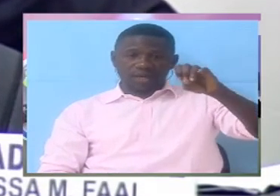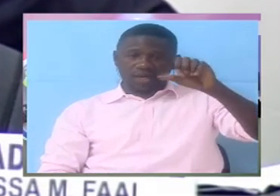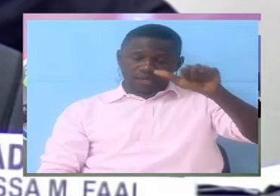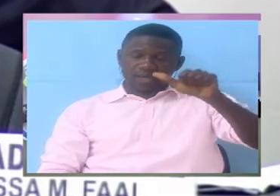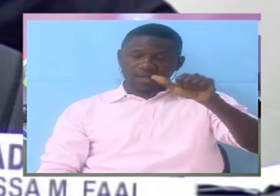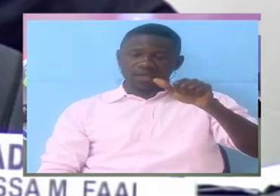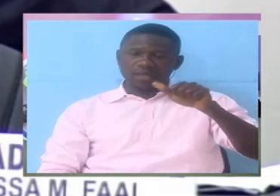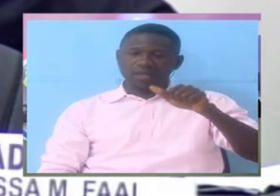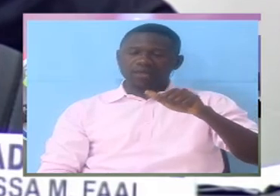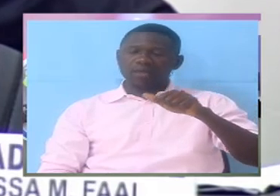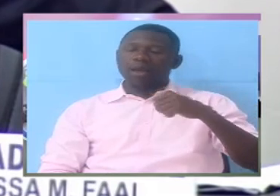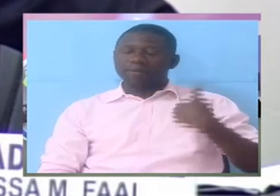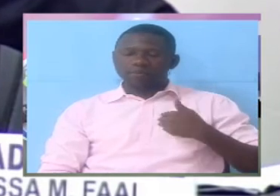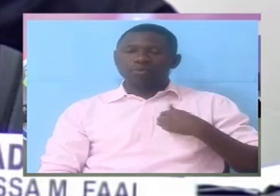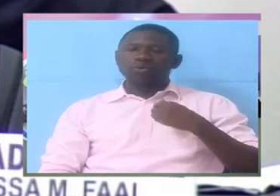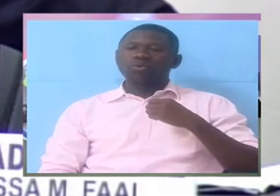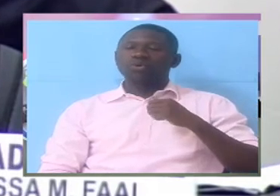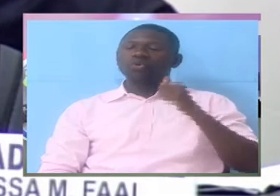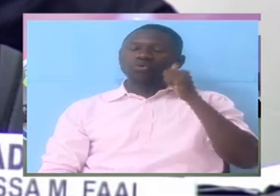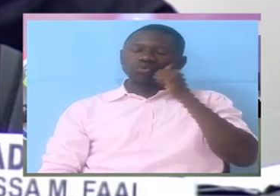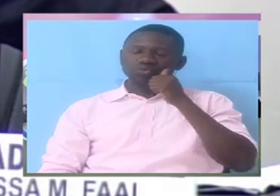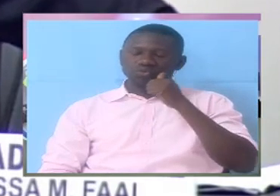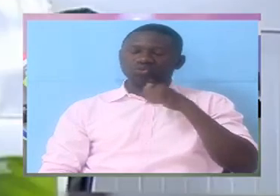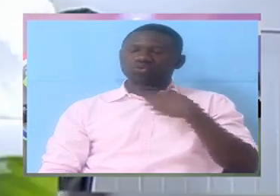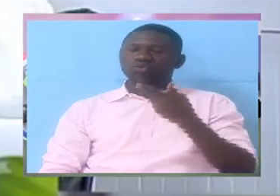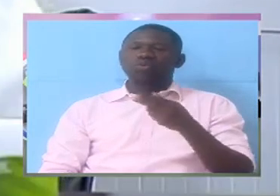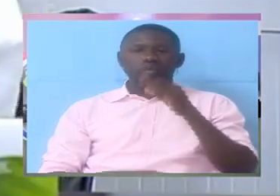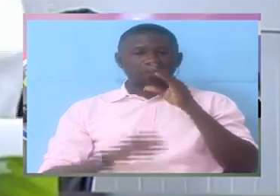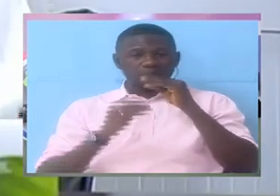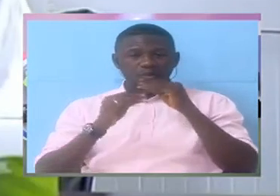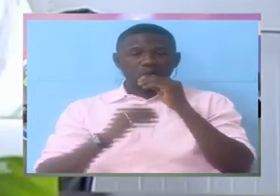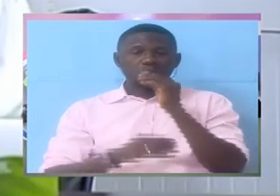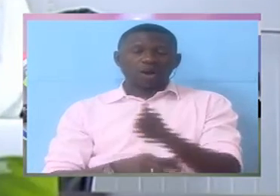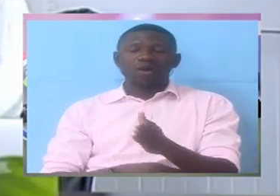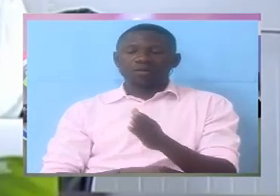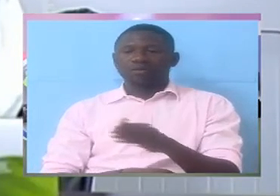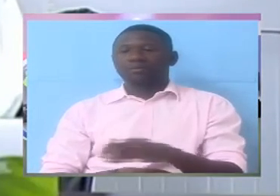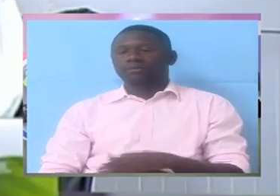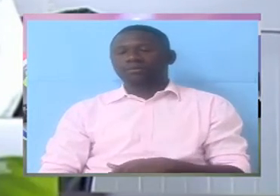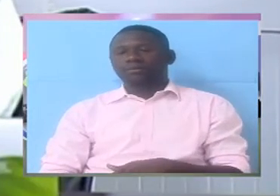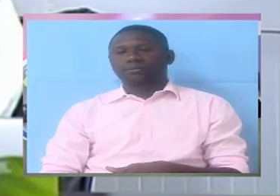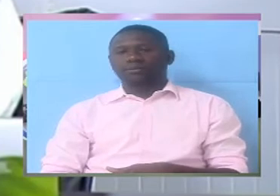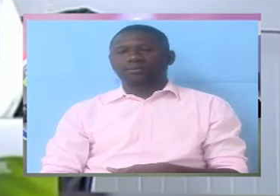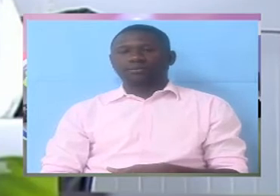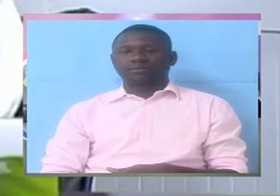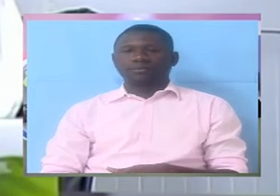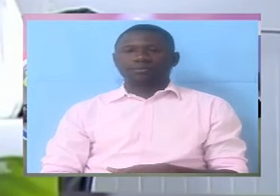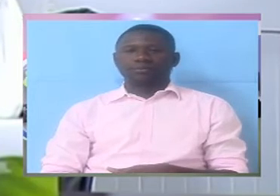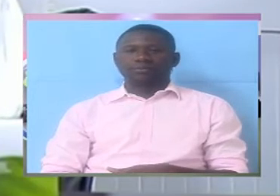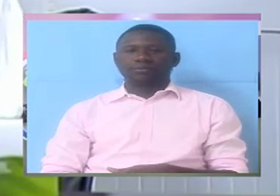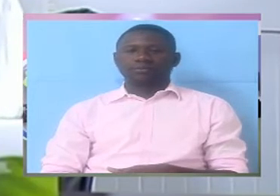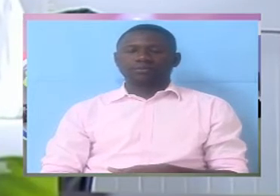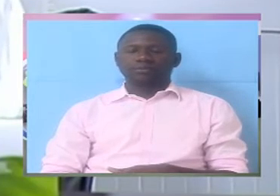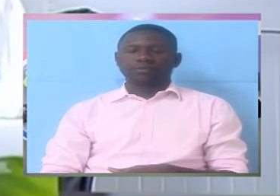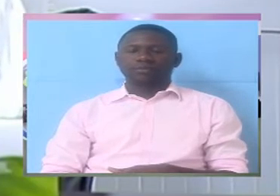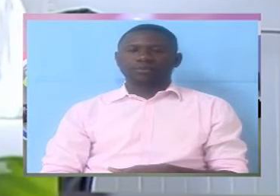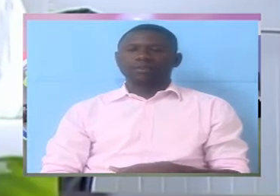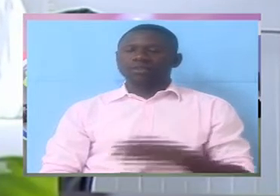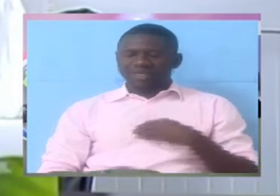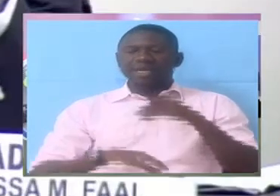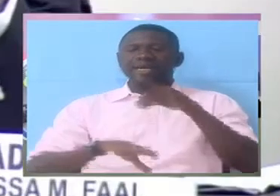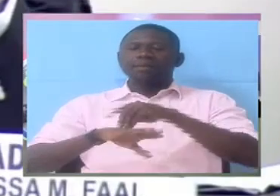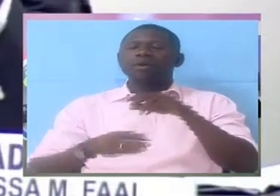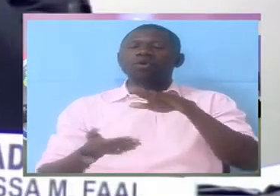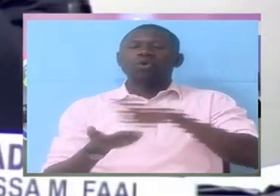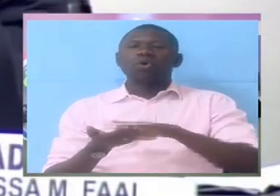na fanni mu joran jumal ka je ko mol me ye nata je pour ye diamu ye to nyafo you only relies on his security forces.